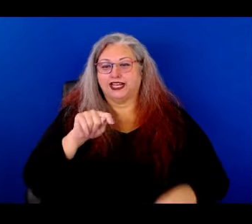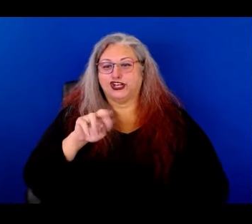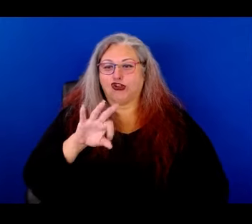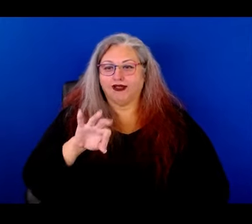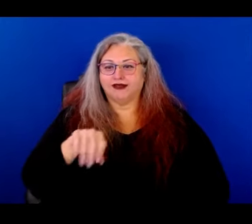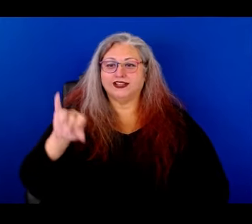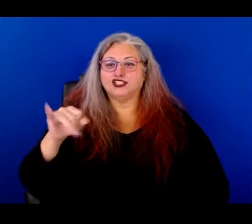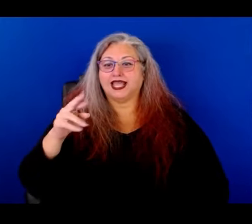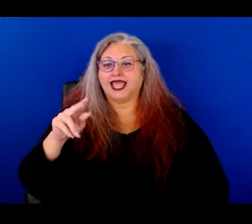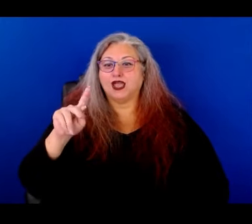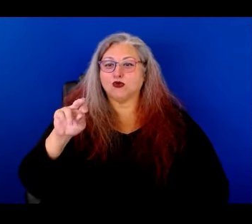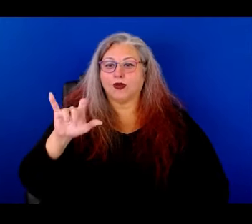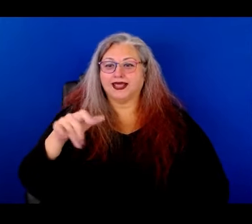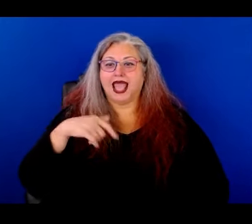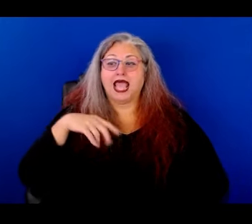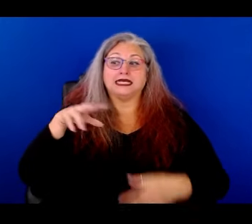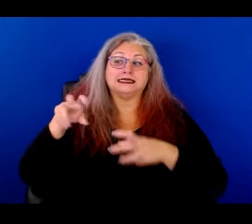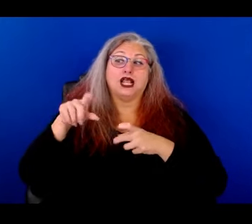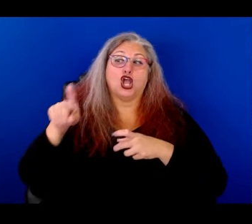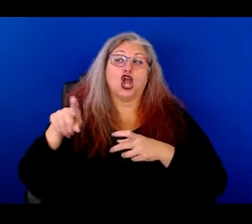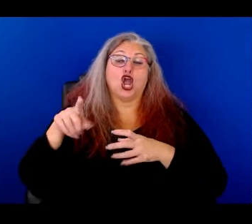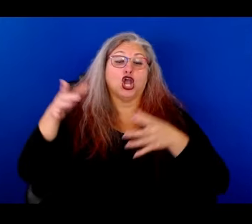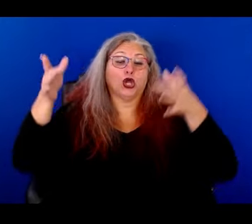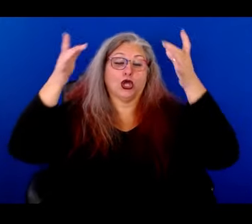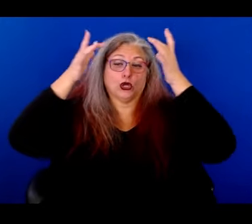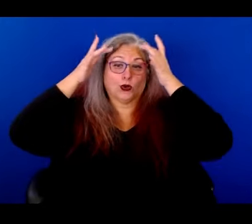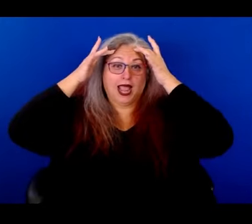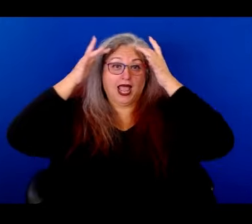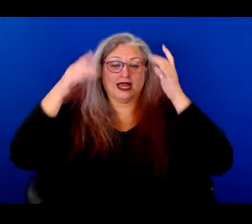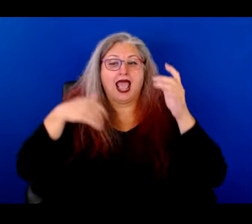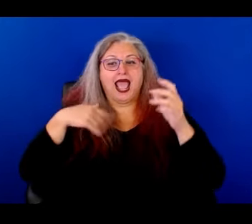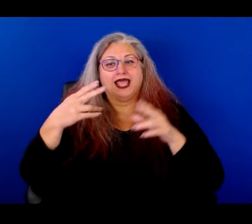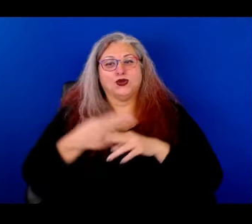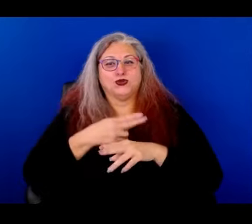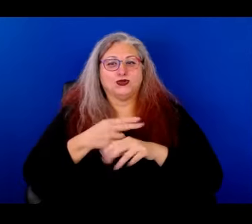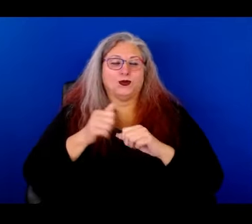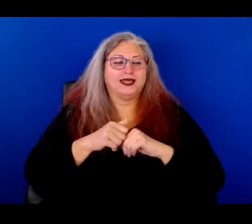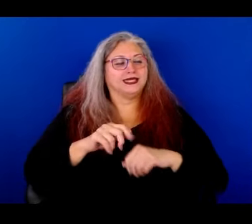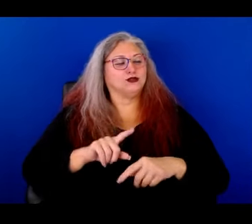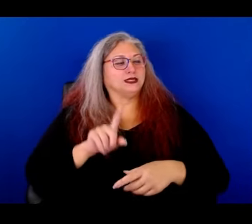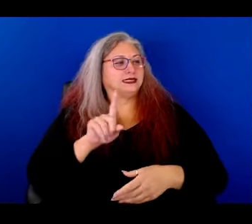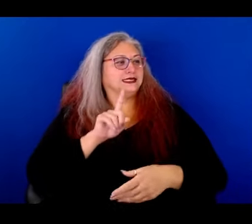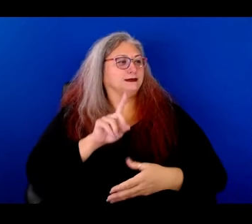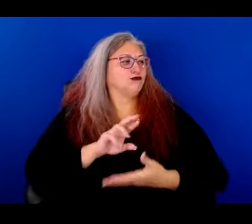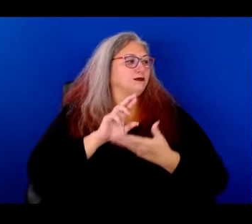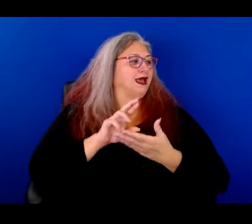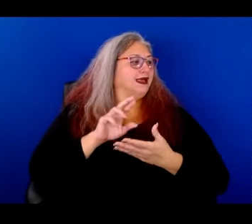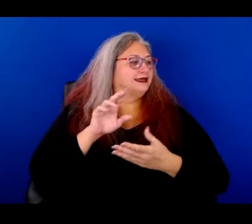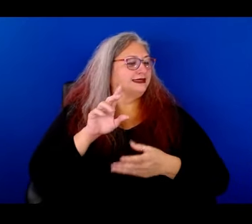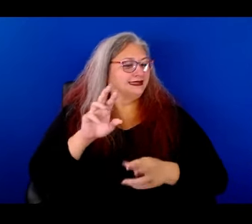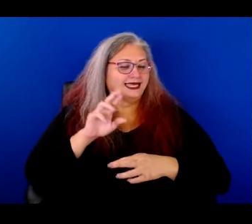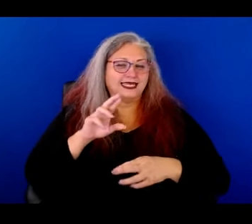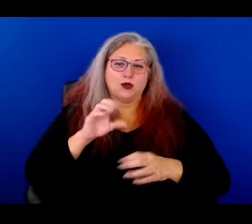J.K. Rowling. I can take her crown and wear it in dignity, respect, and without hate and